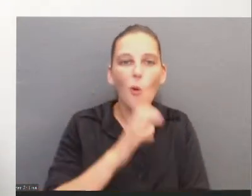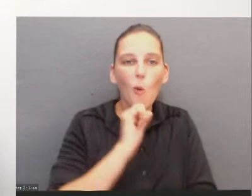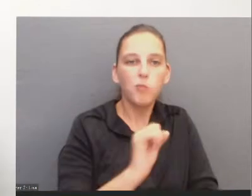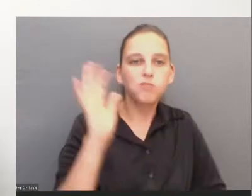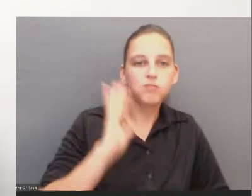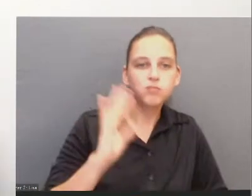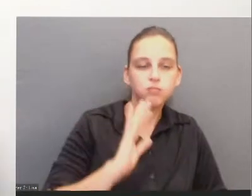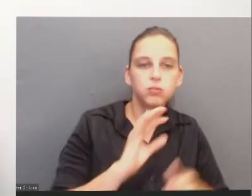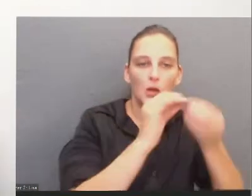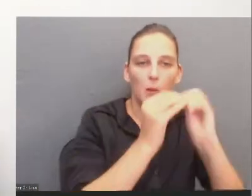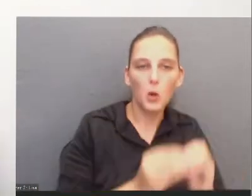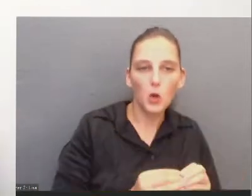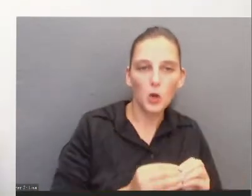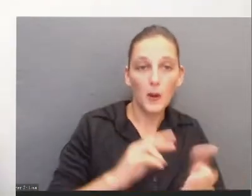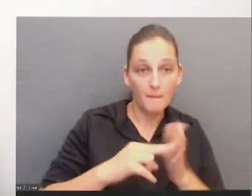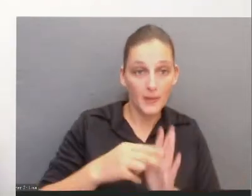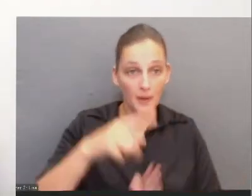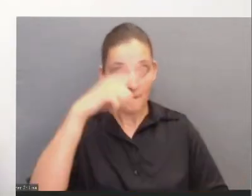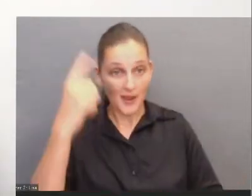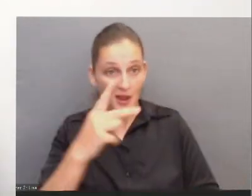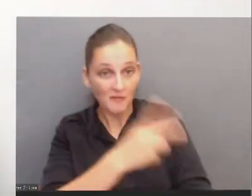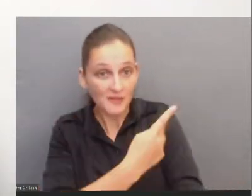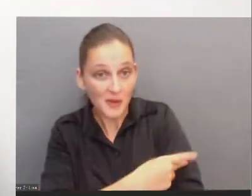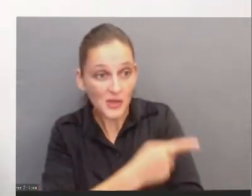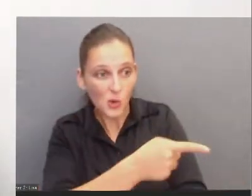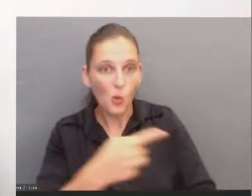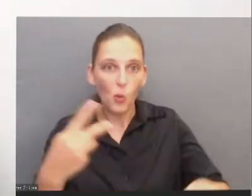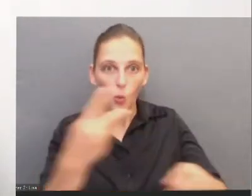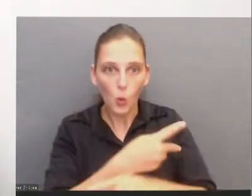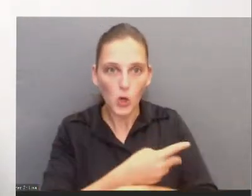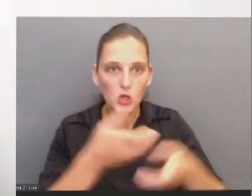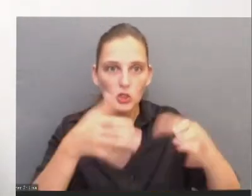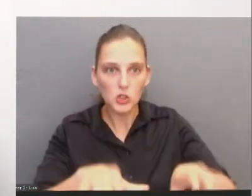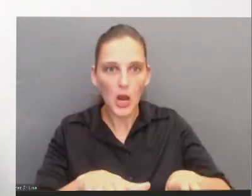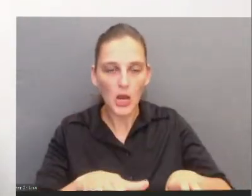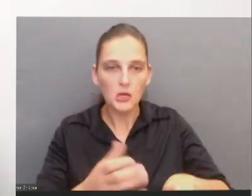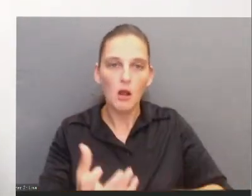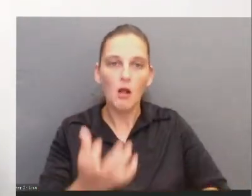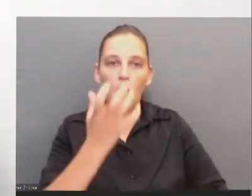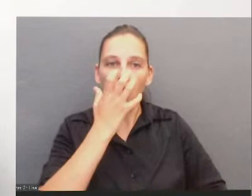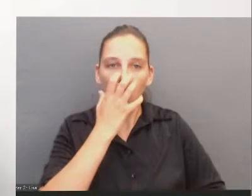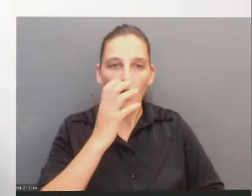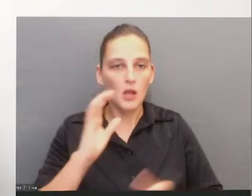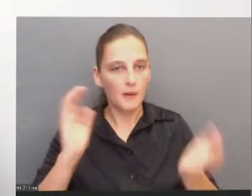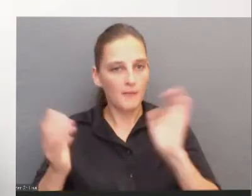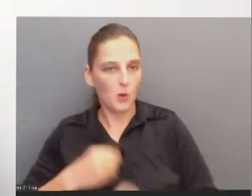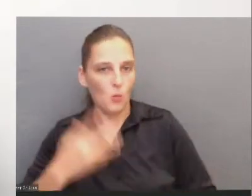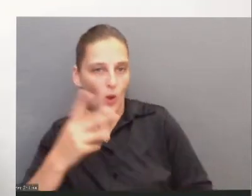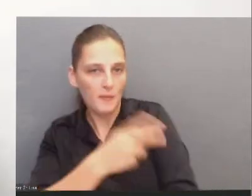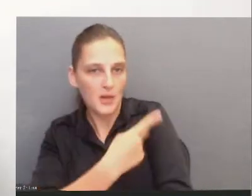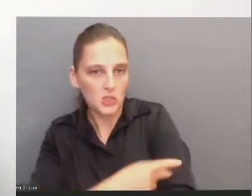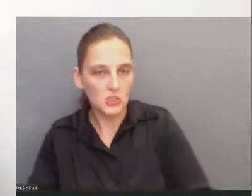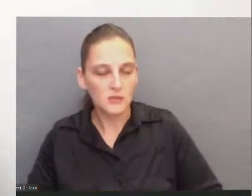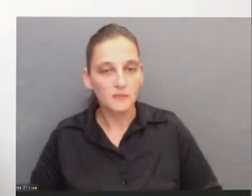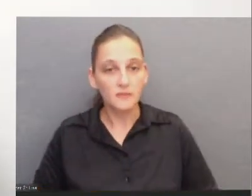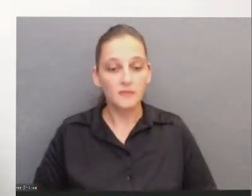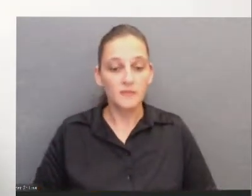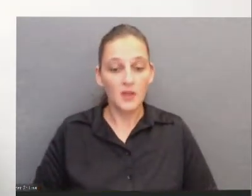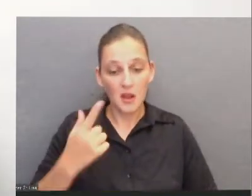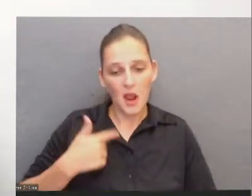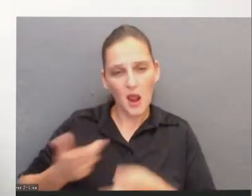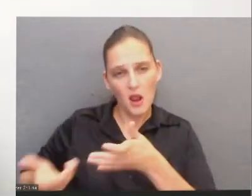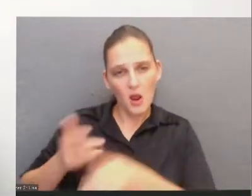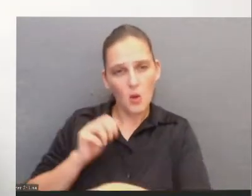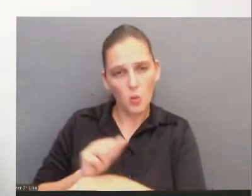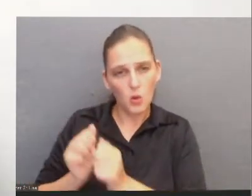mean Black patients face far worse chances at receiving a ventilator compared to white patients. Based on joint work with my colleagues Dorothy Roberts and